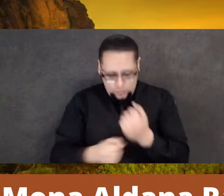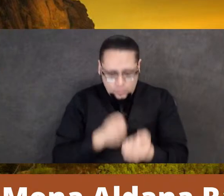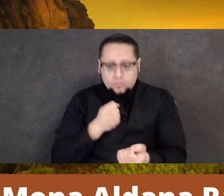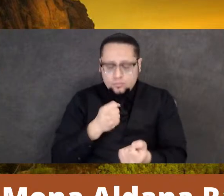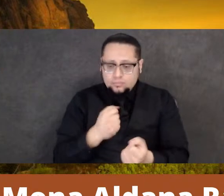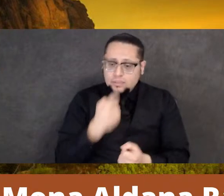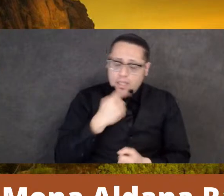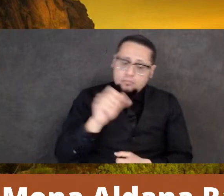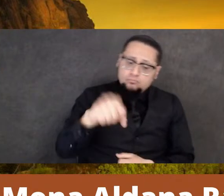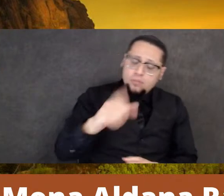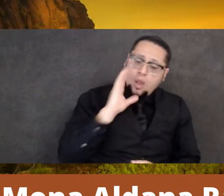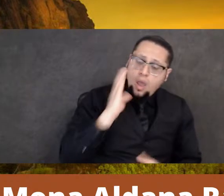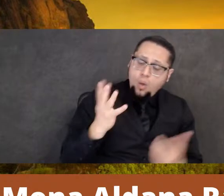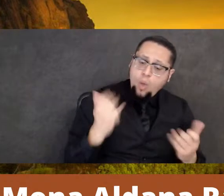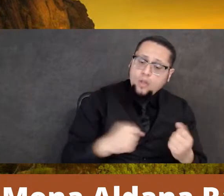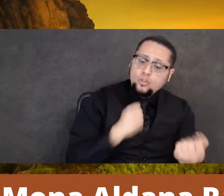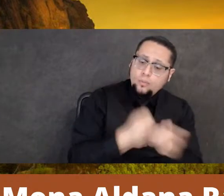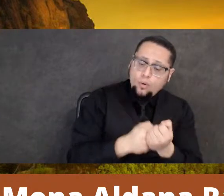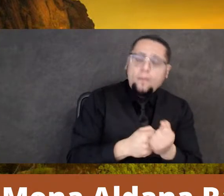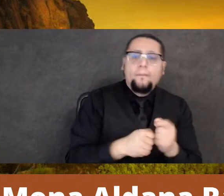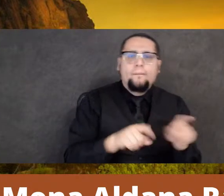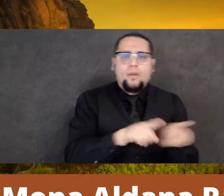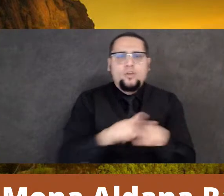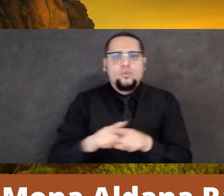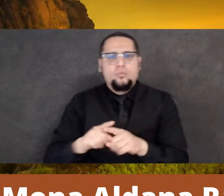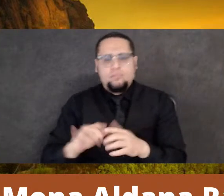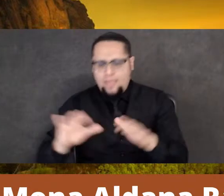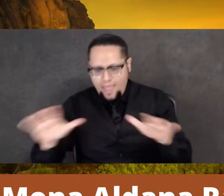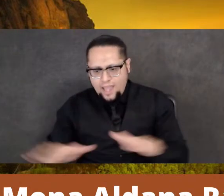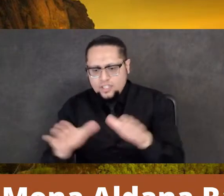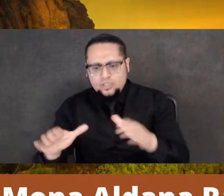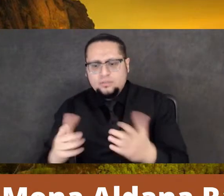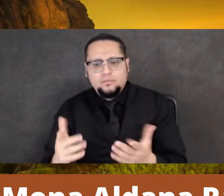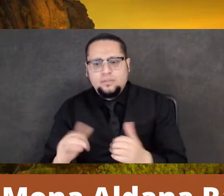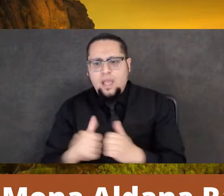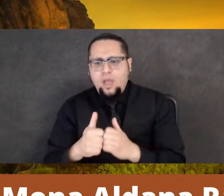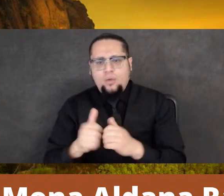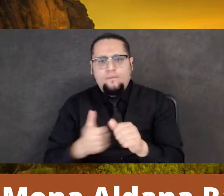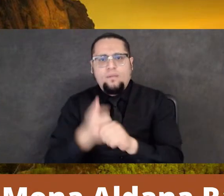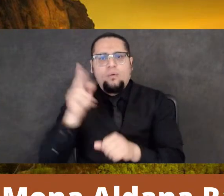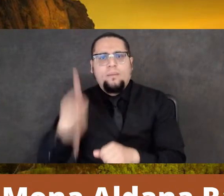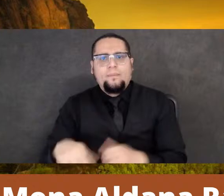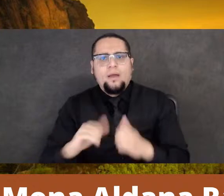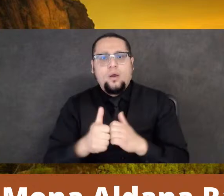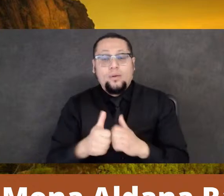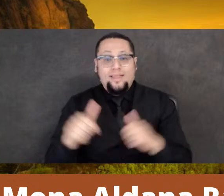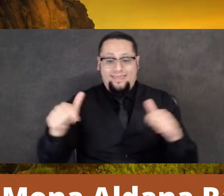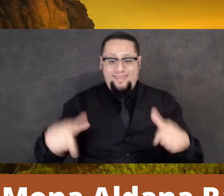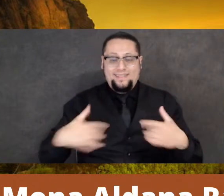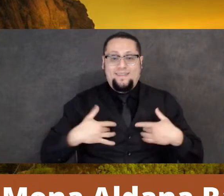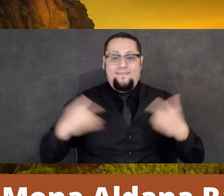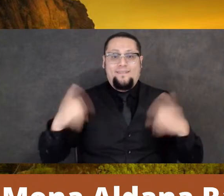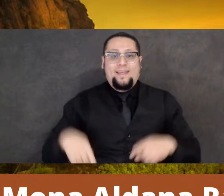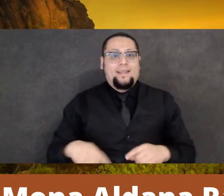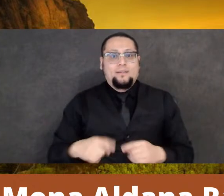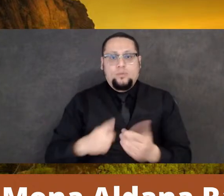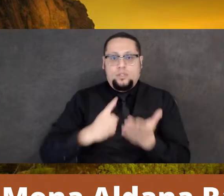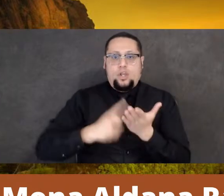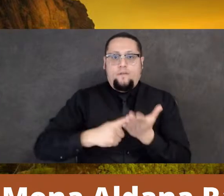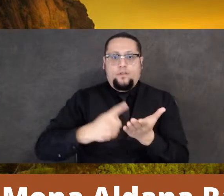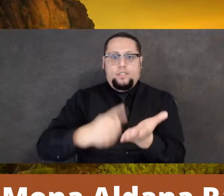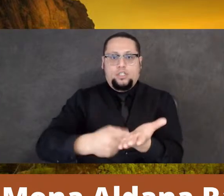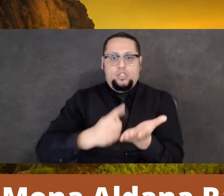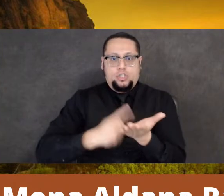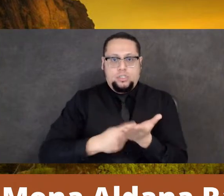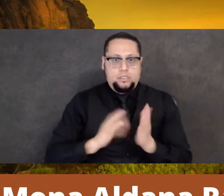walk of equity and inclusion? Now, our event today was a conversation, or a beginning of a